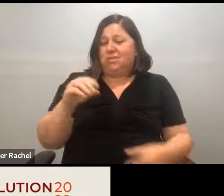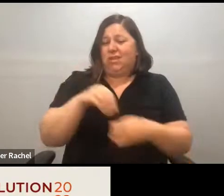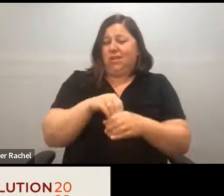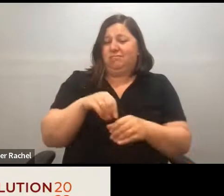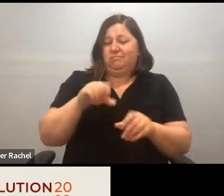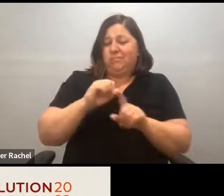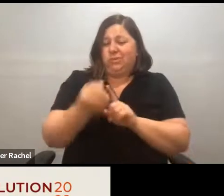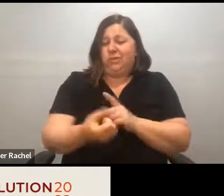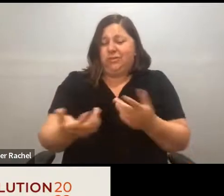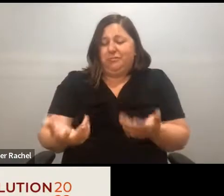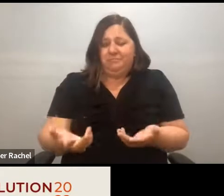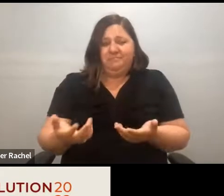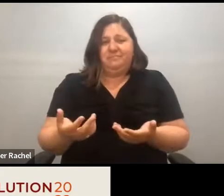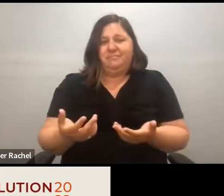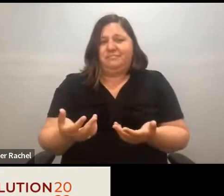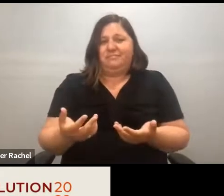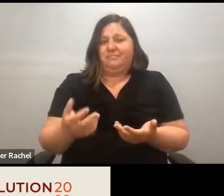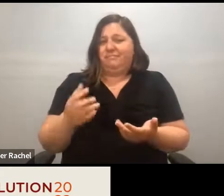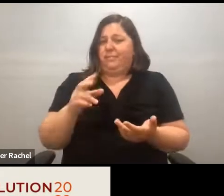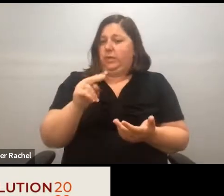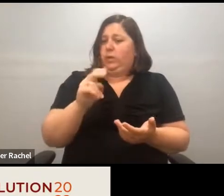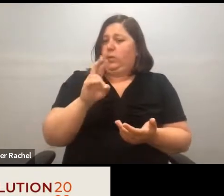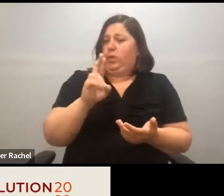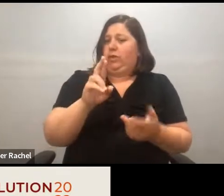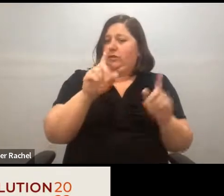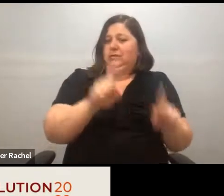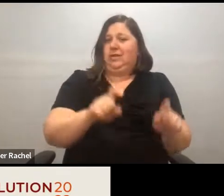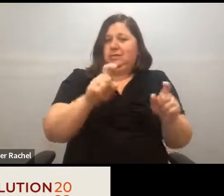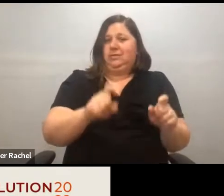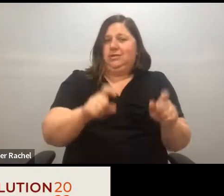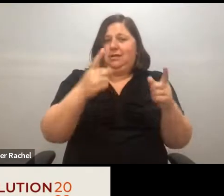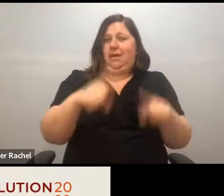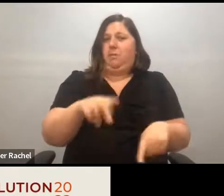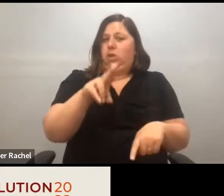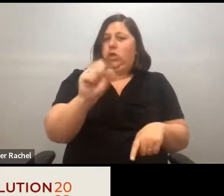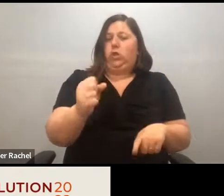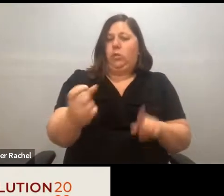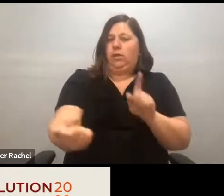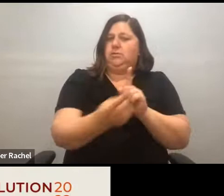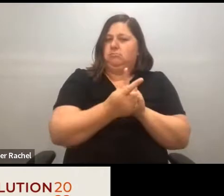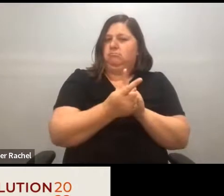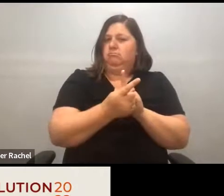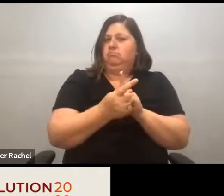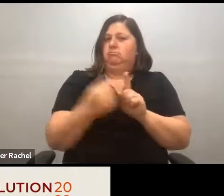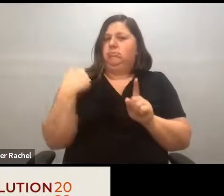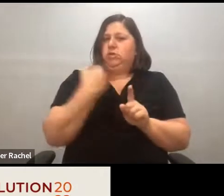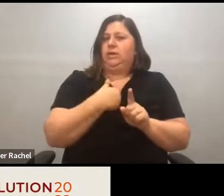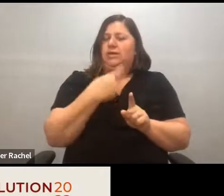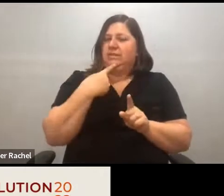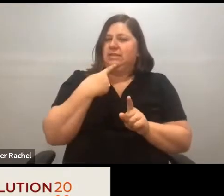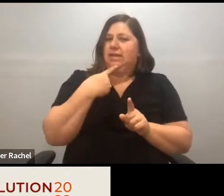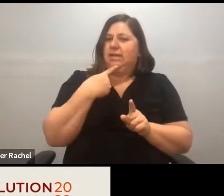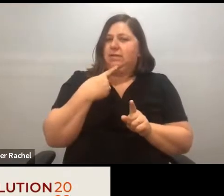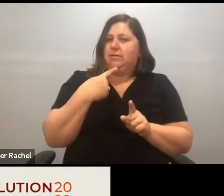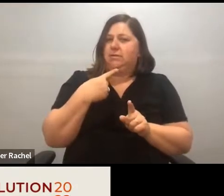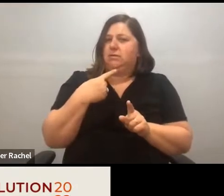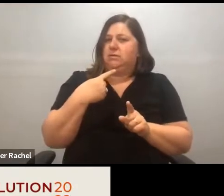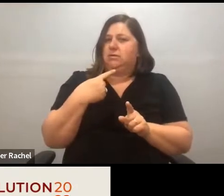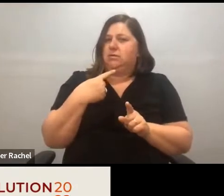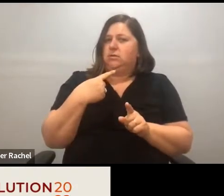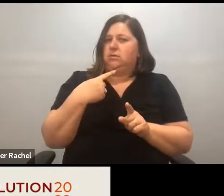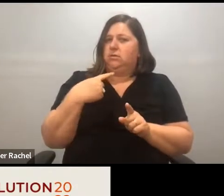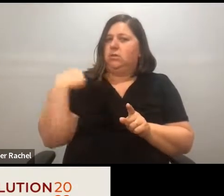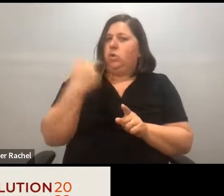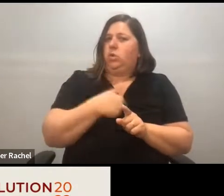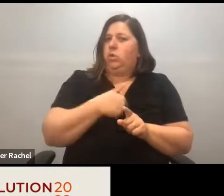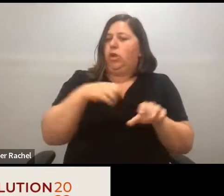situations. You know, the nuclear testing, when it was conducted, the US came to us and said, You know, they literally said,